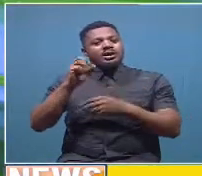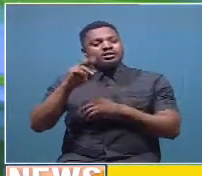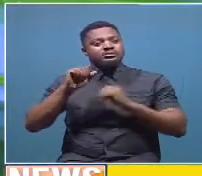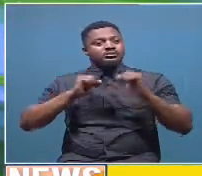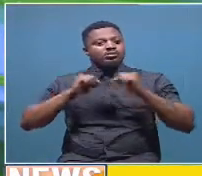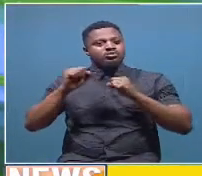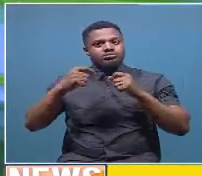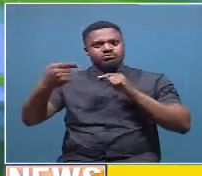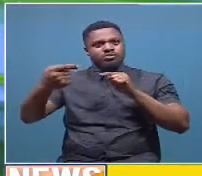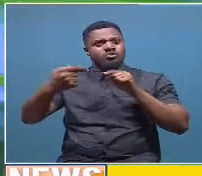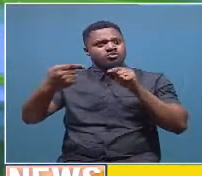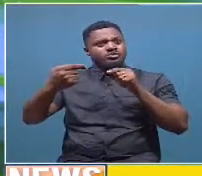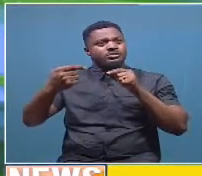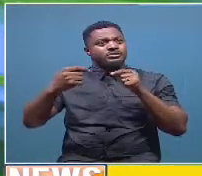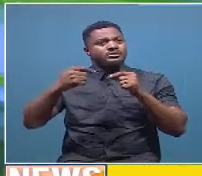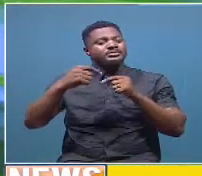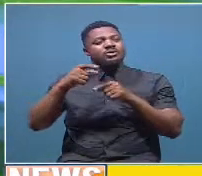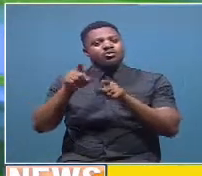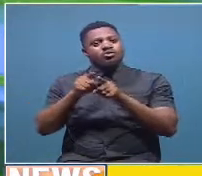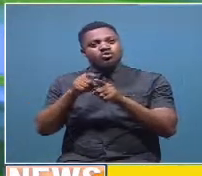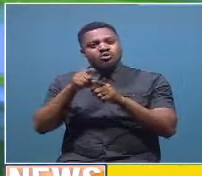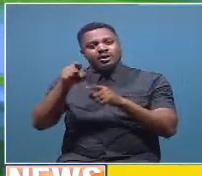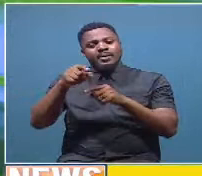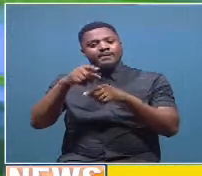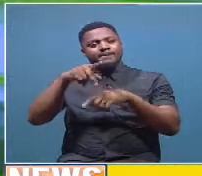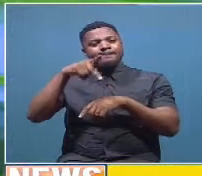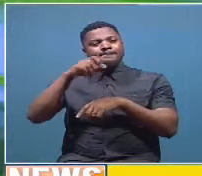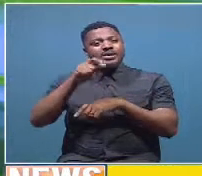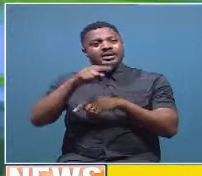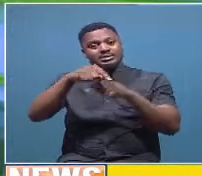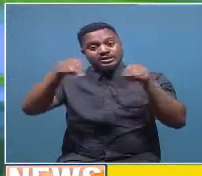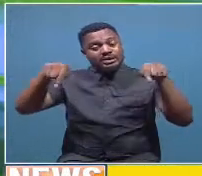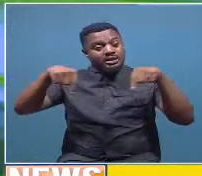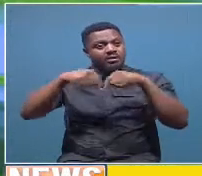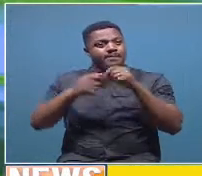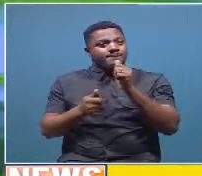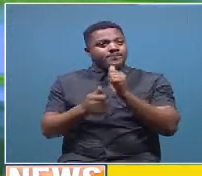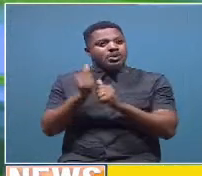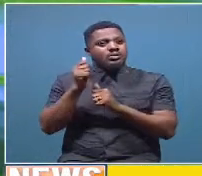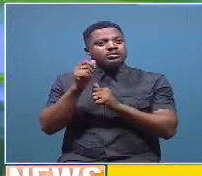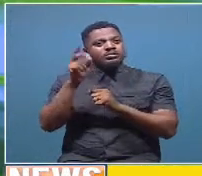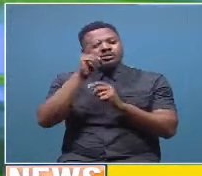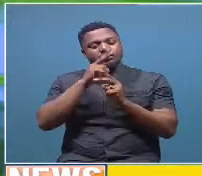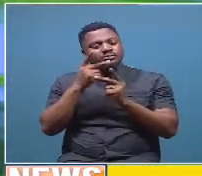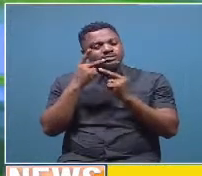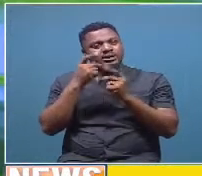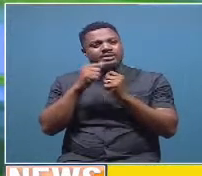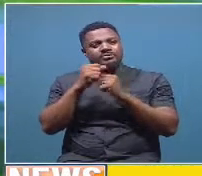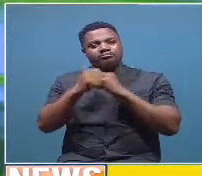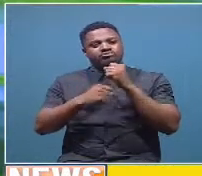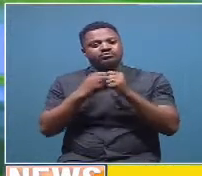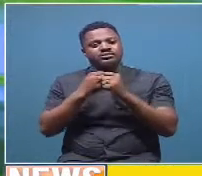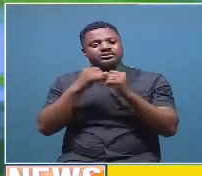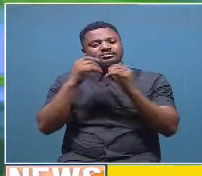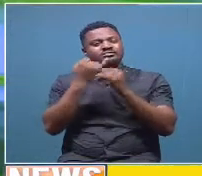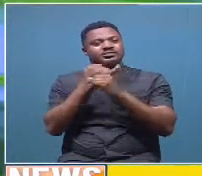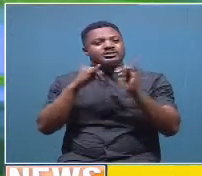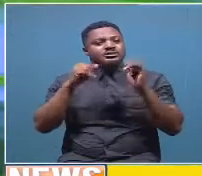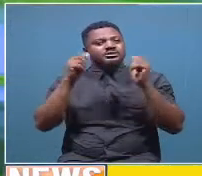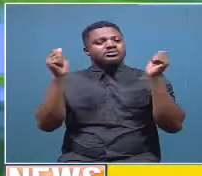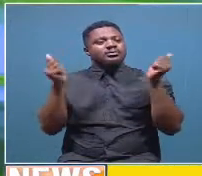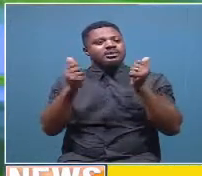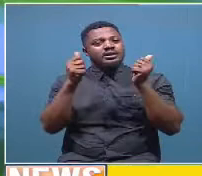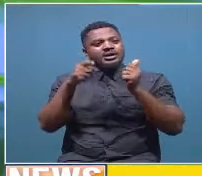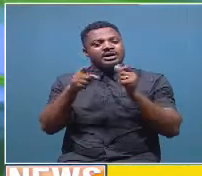Sports Stadium and the Asomdwe Park, the square often hosts the annual independence celebrations